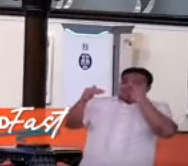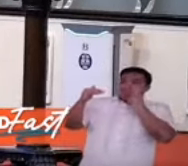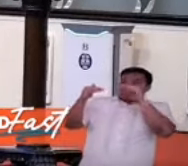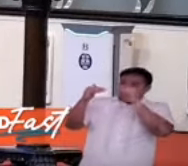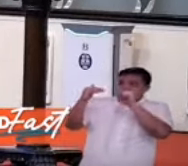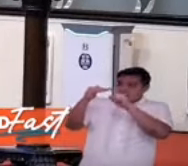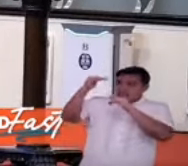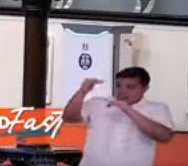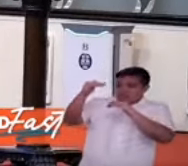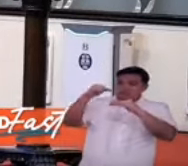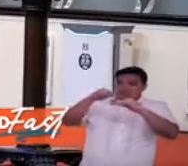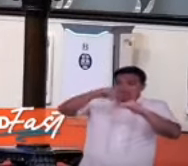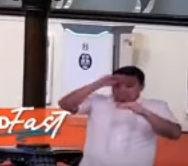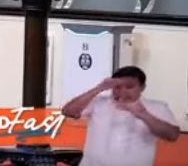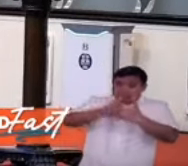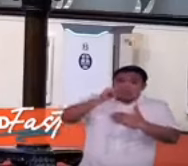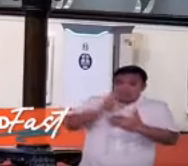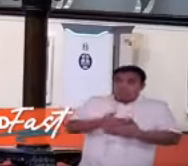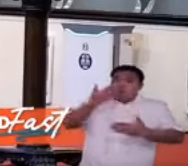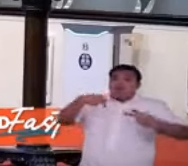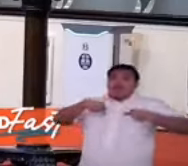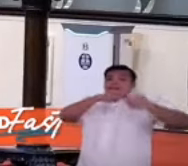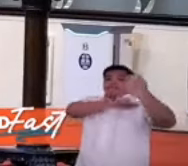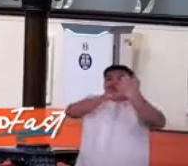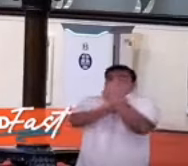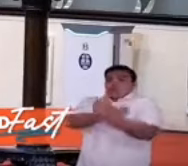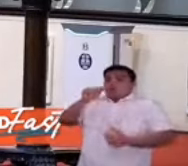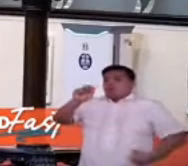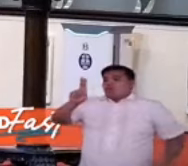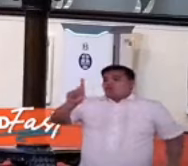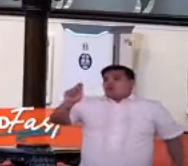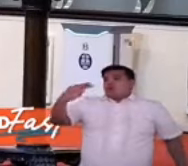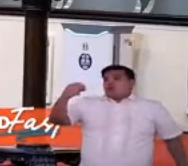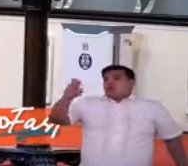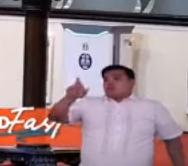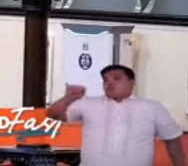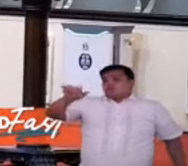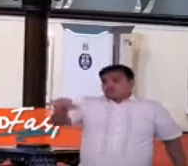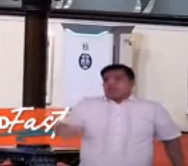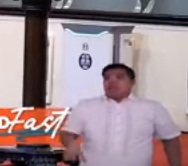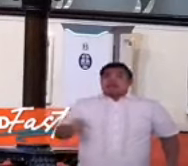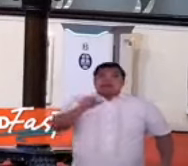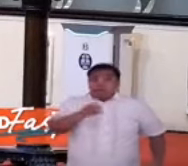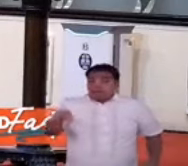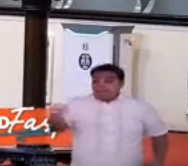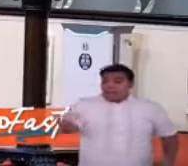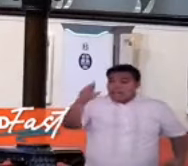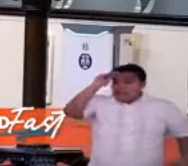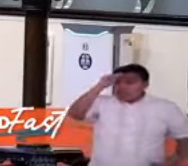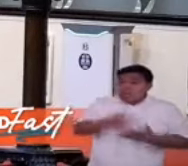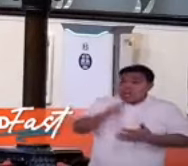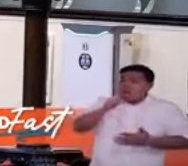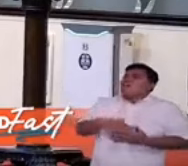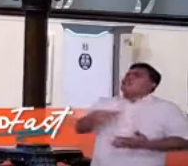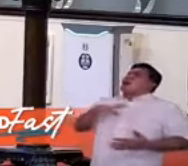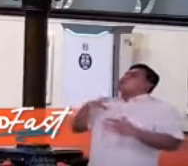If you lose that respect, you lose your authority, you cannot train up a child in the way that they should go. And when they are old,